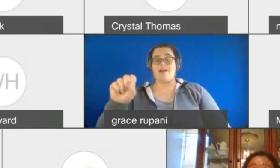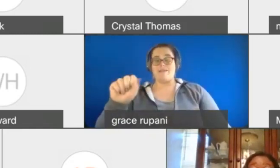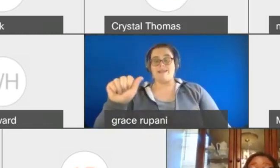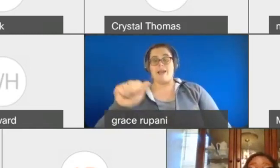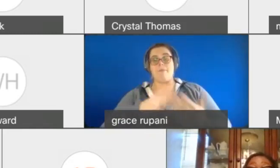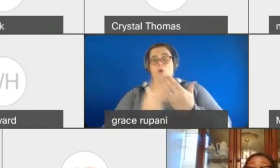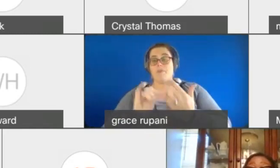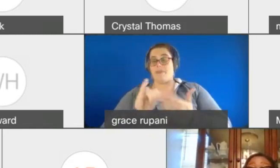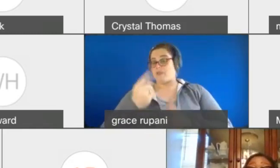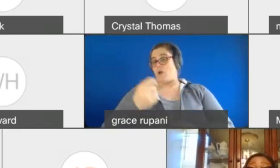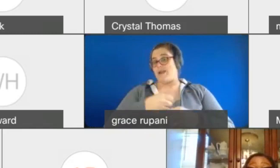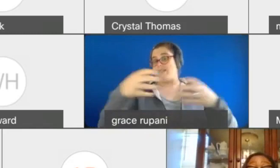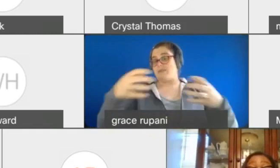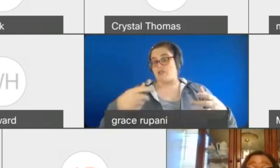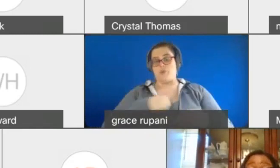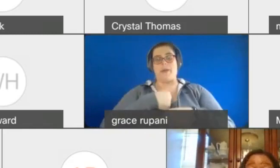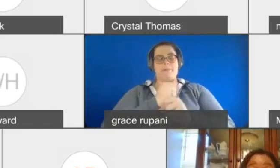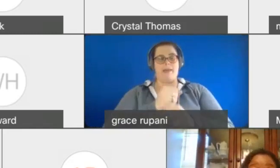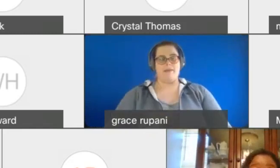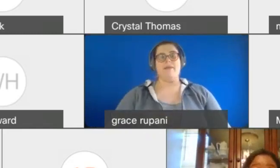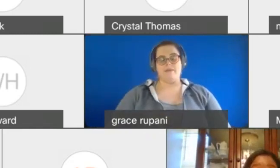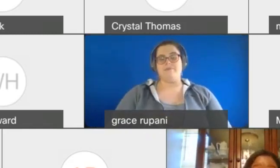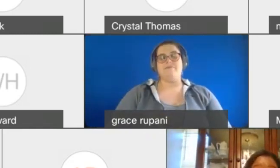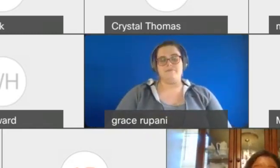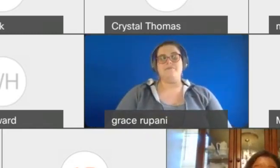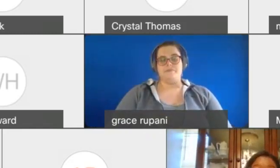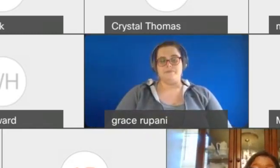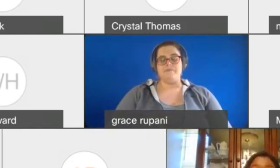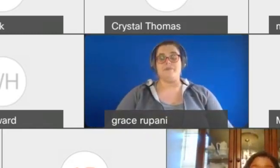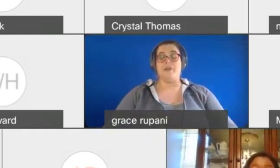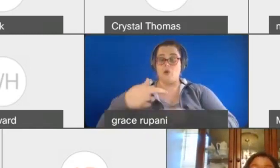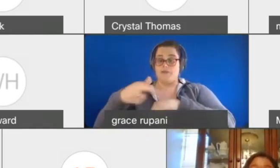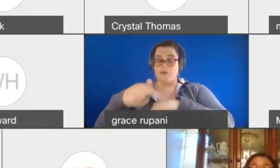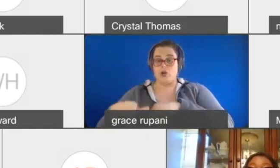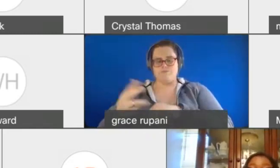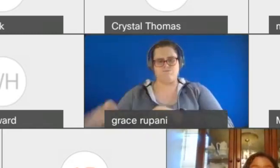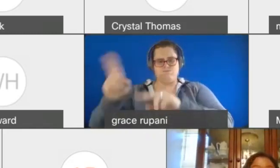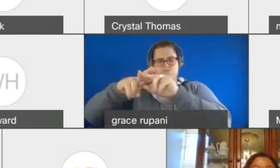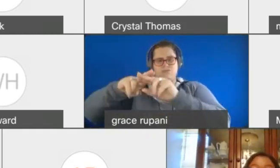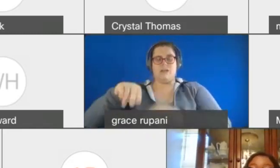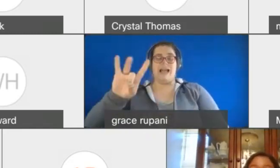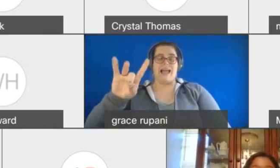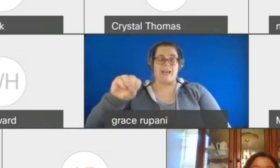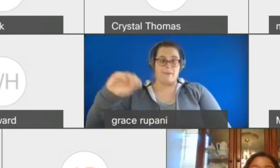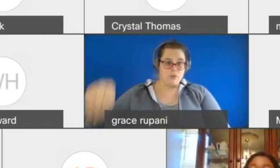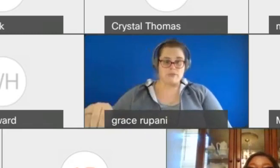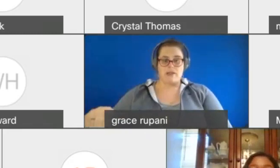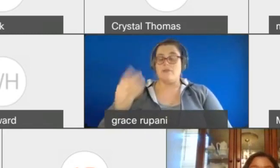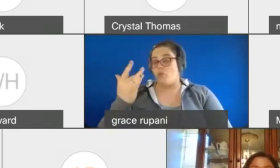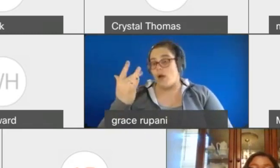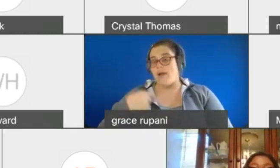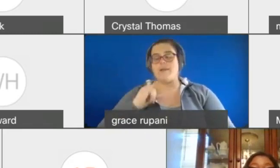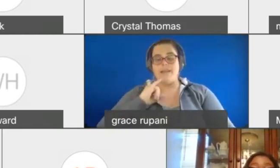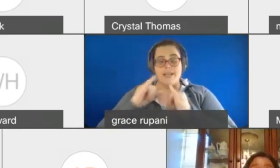expansion that we've had. We've had an 80% increase on referrals because due to interviews, job